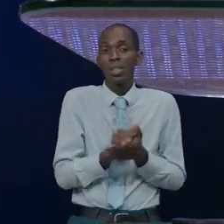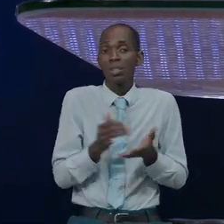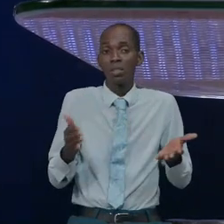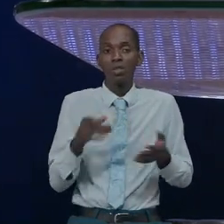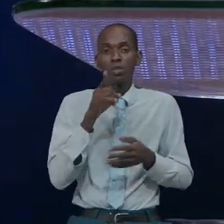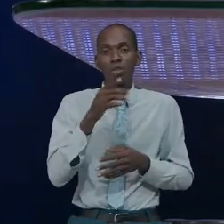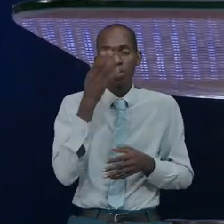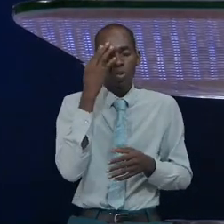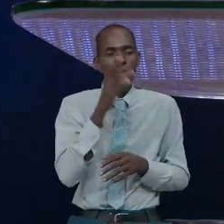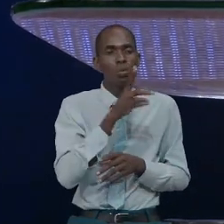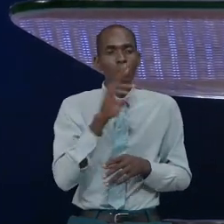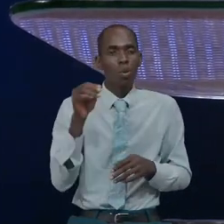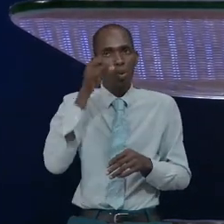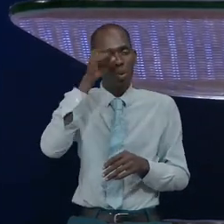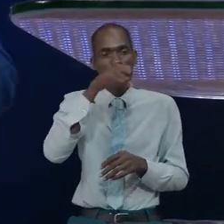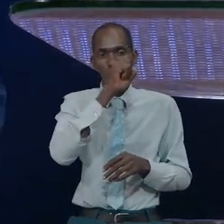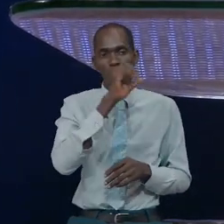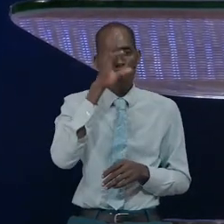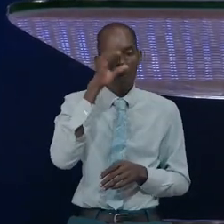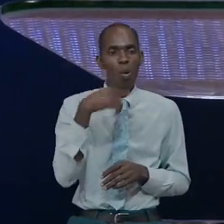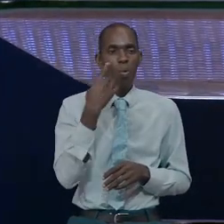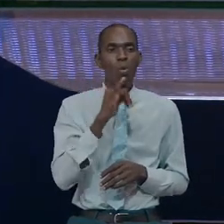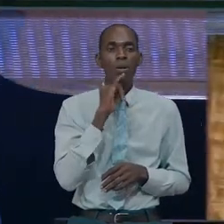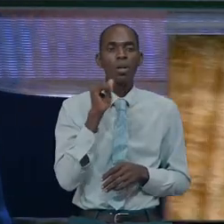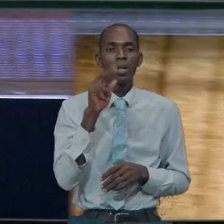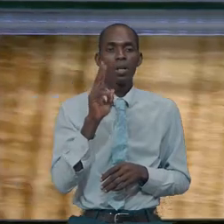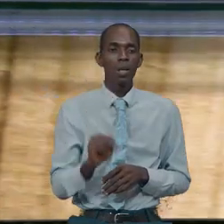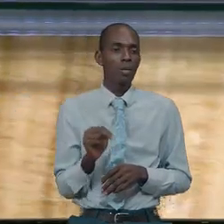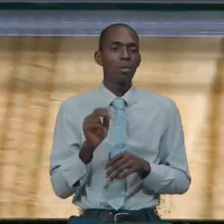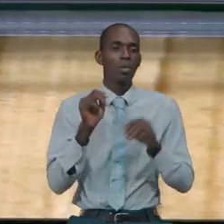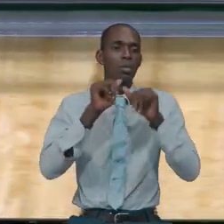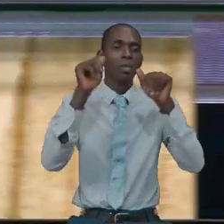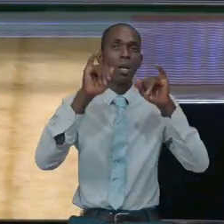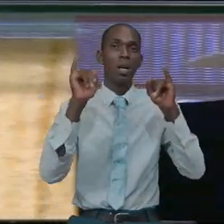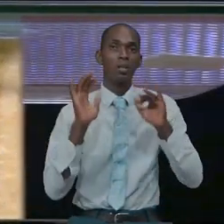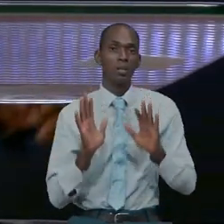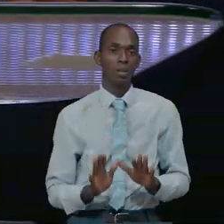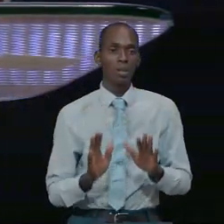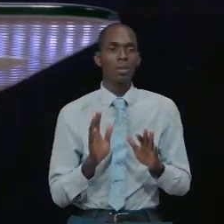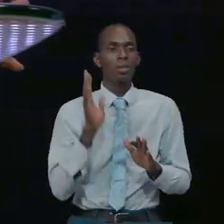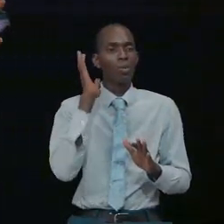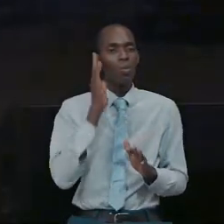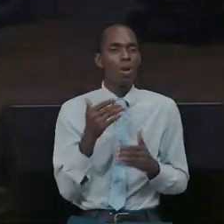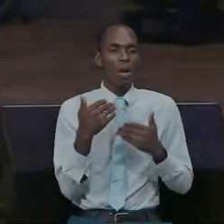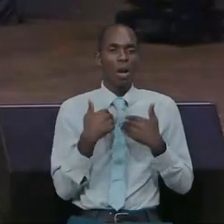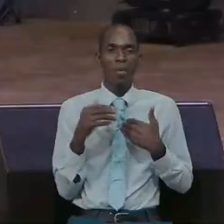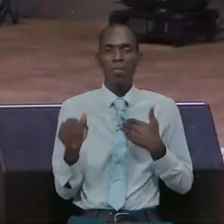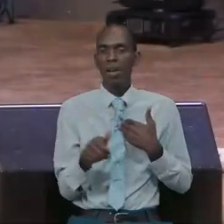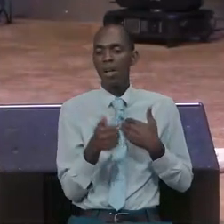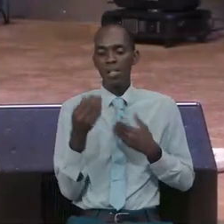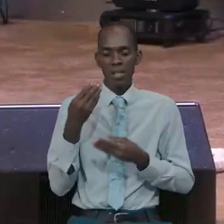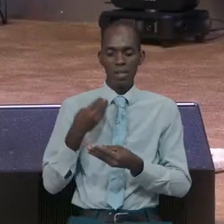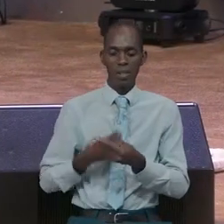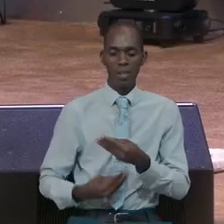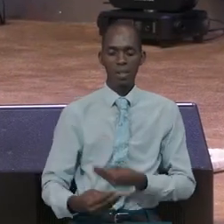no covetous man who is an idolater shall have any inheritance in